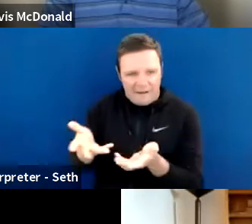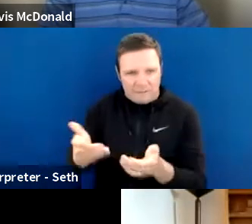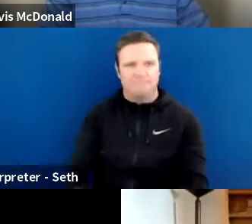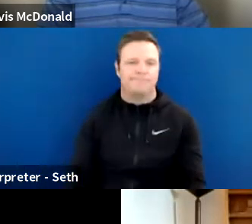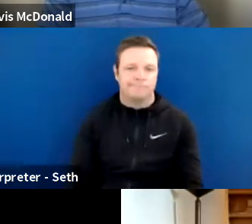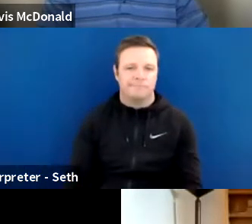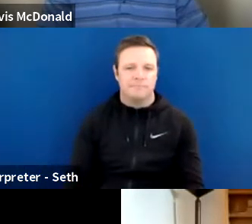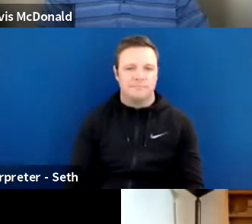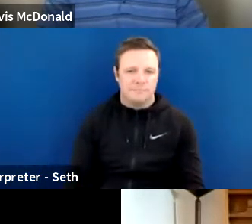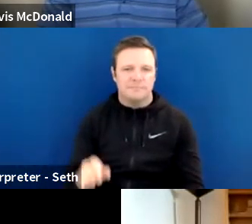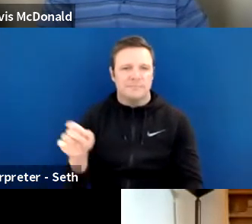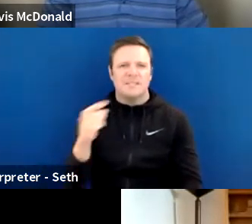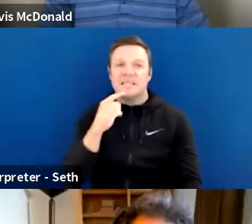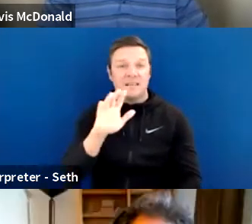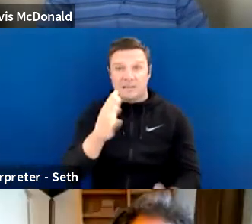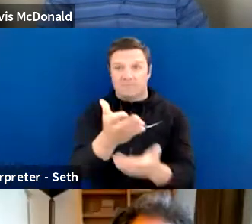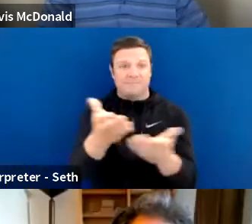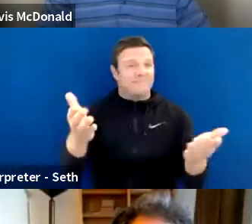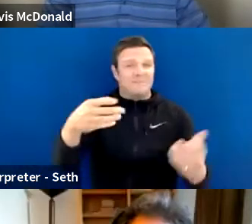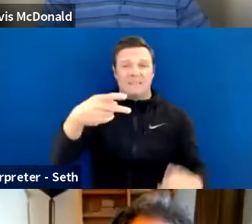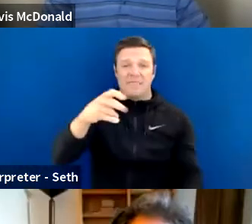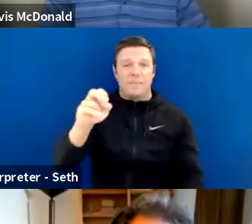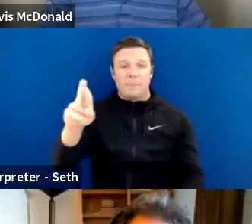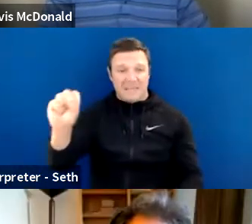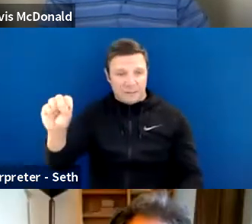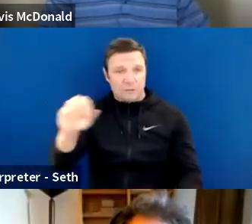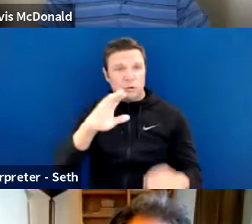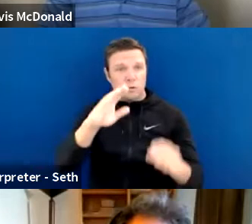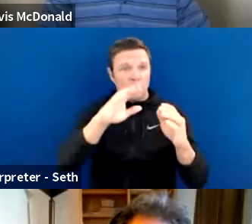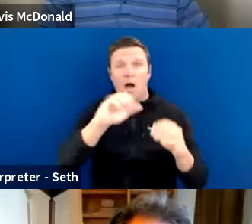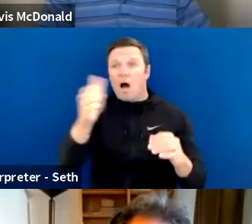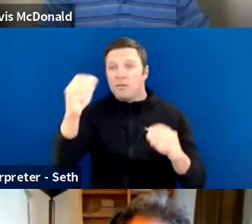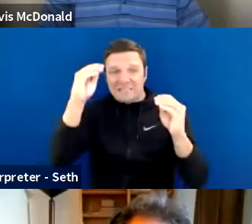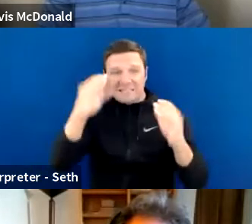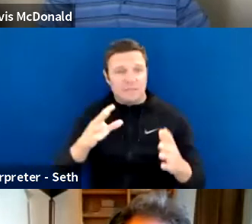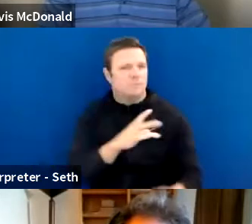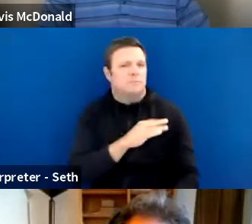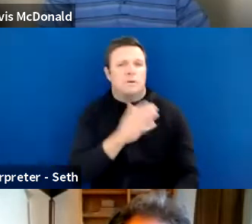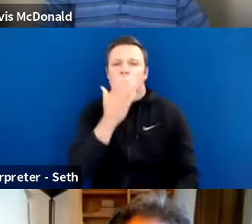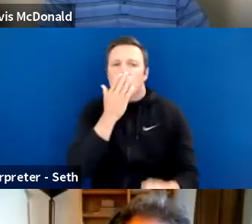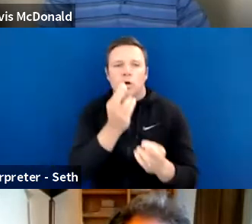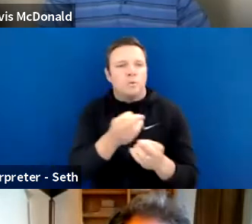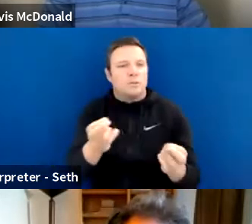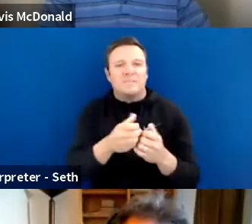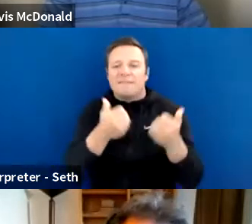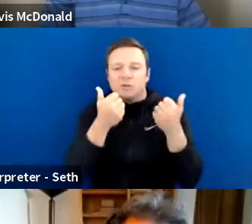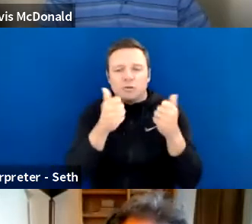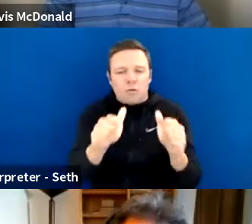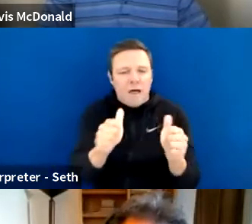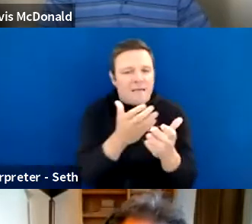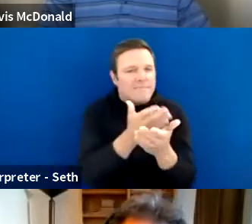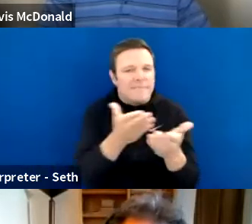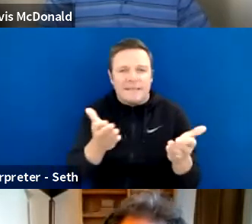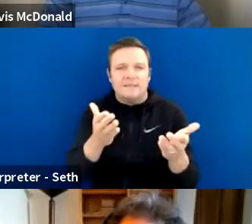a fantastic resource of trial and error, that they've already been a pioneer in some of